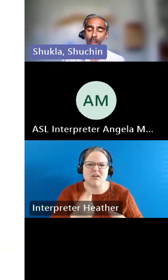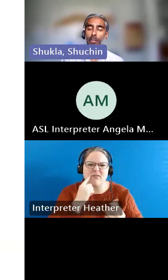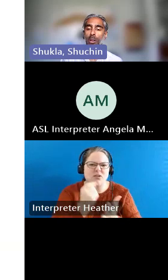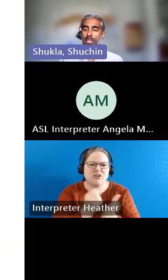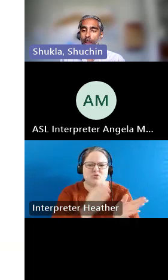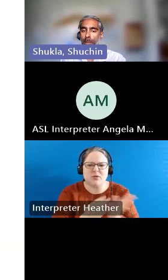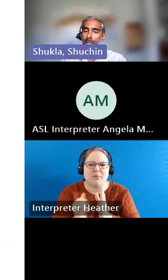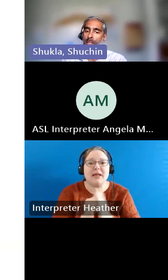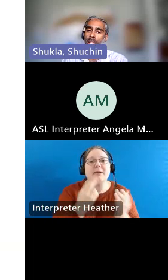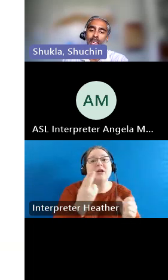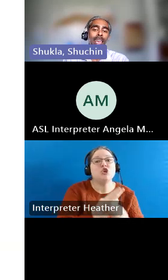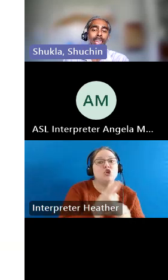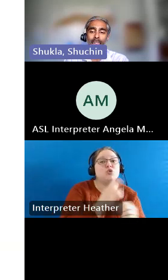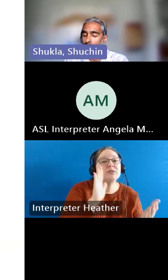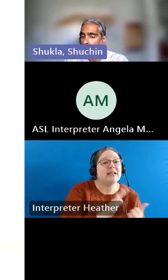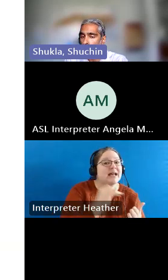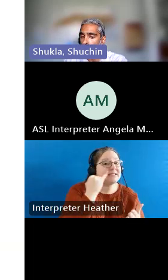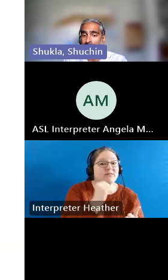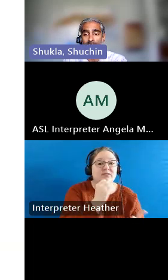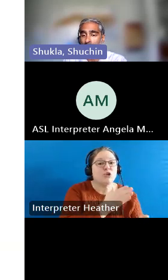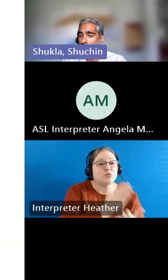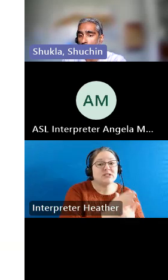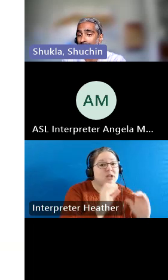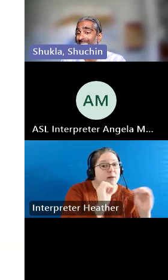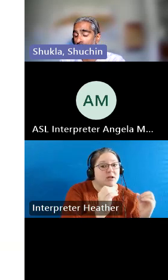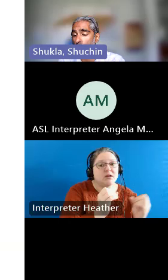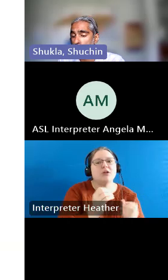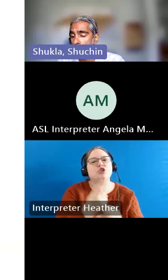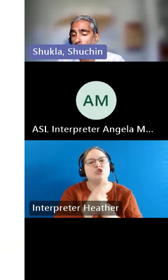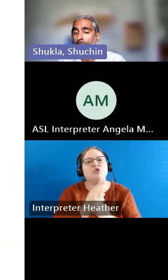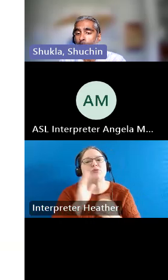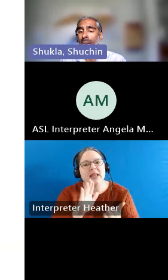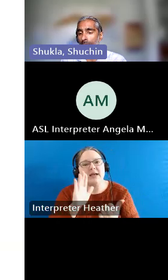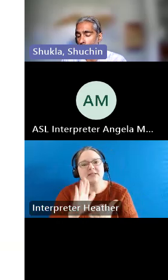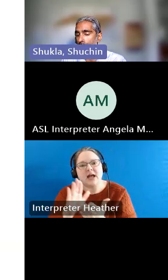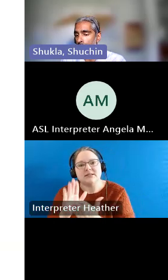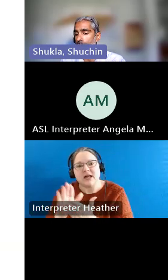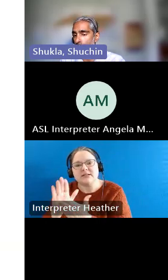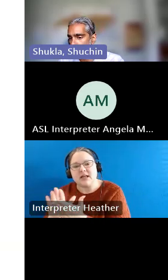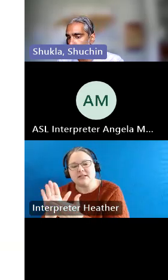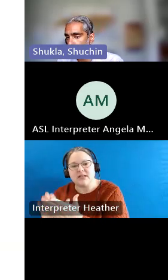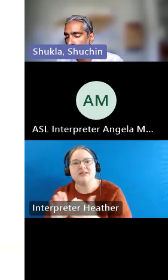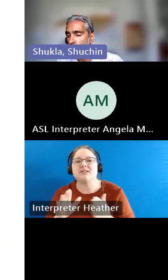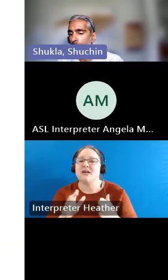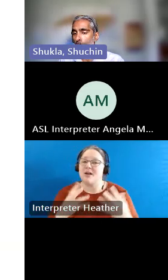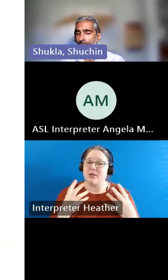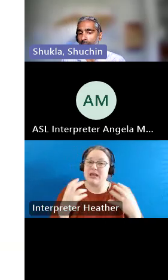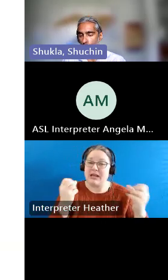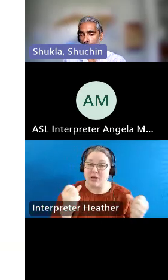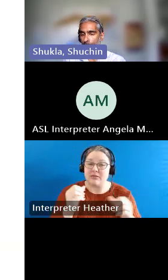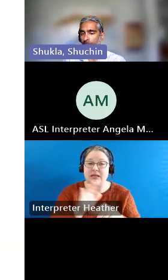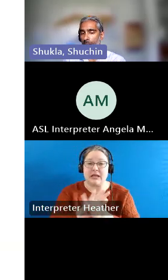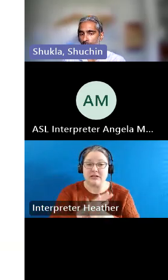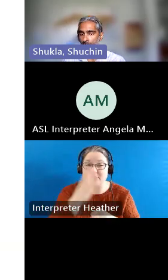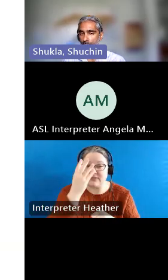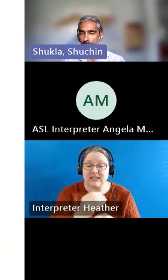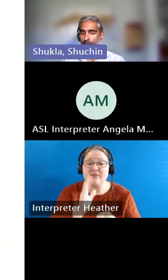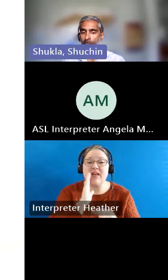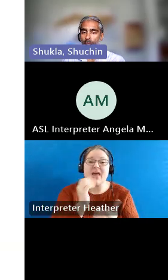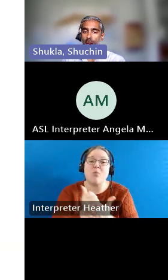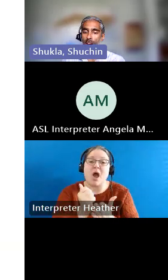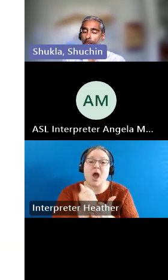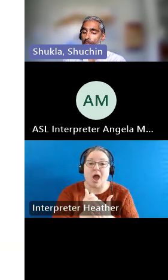Using less, even if you don't stop completely, eating healthy, staying hydrated, getting enough sleep, that literally will improve risk and harm, even